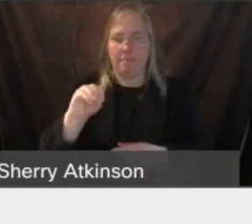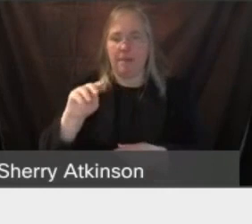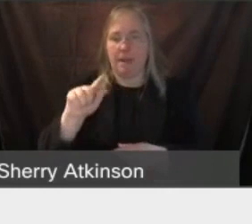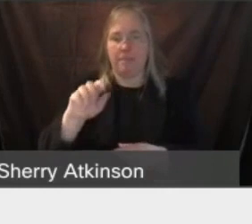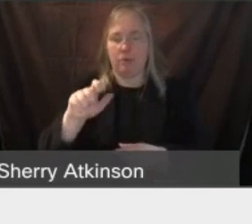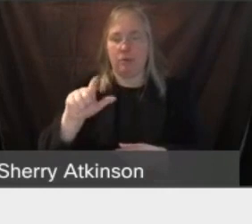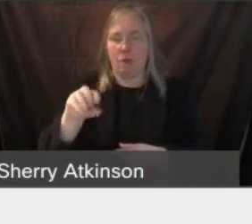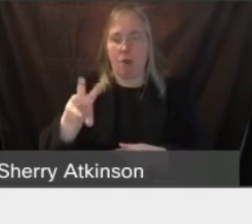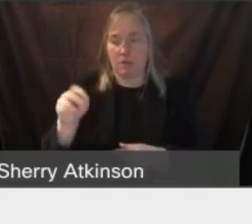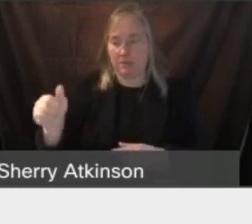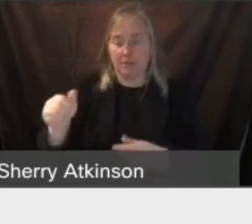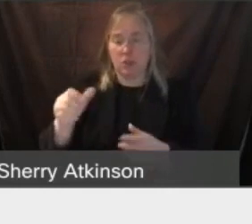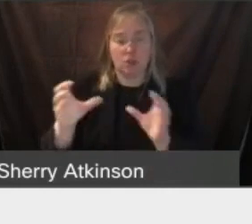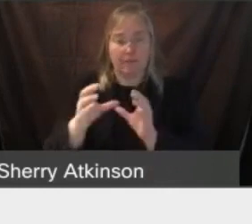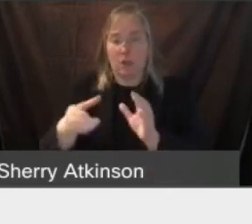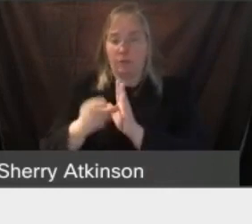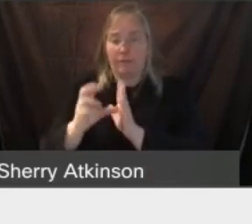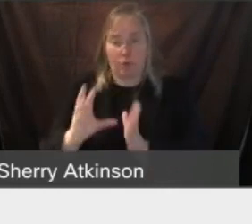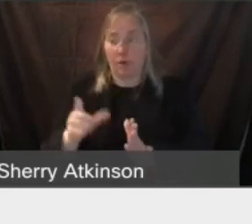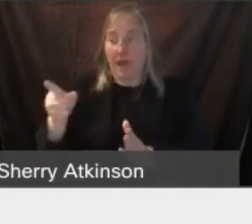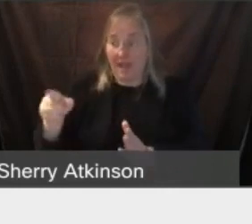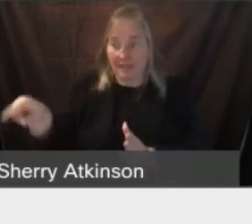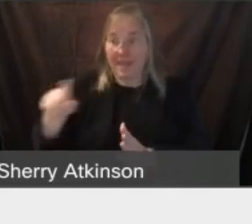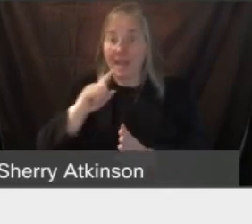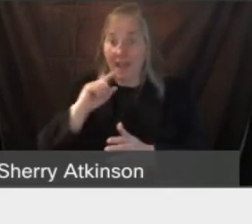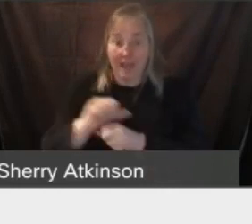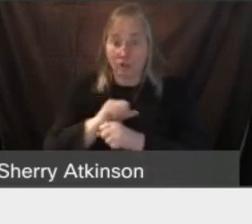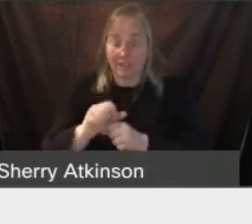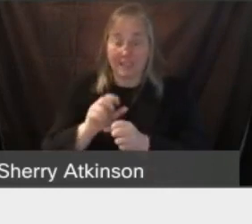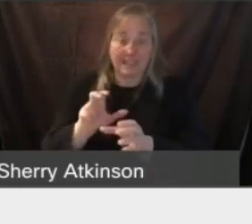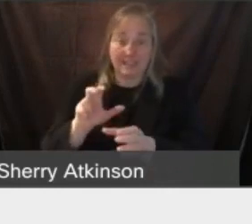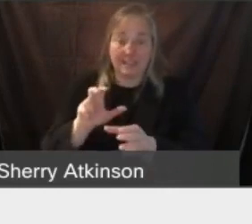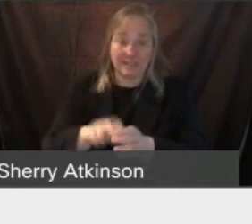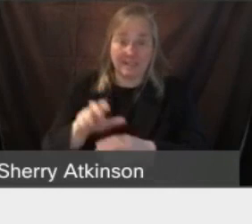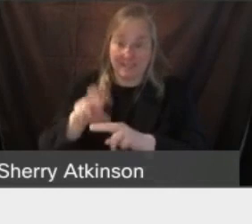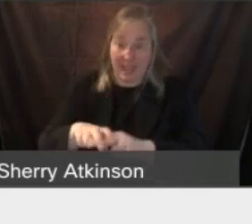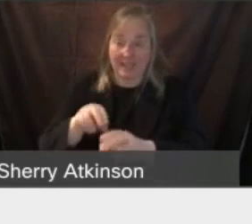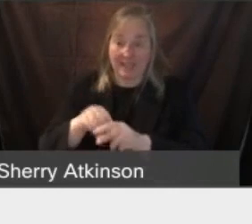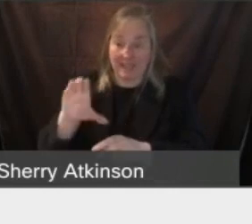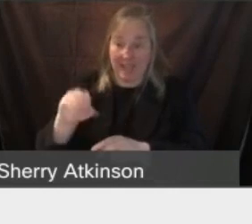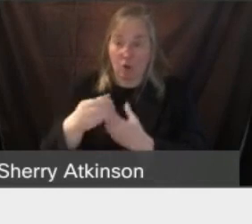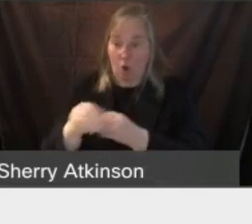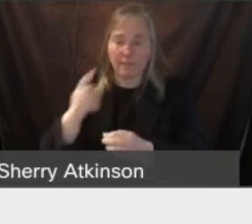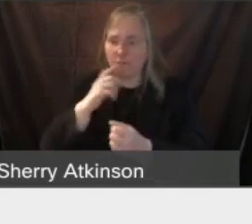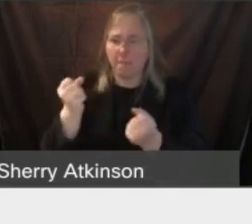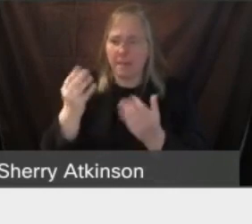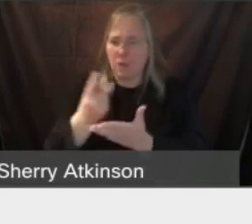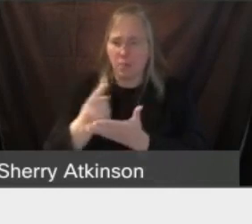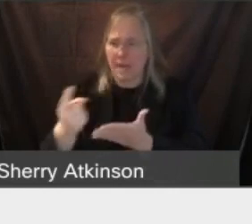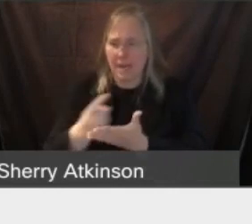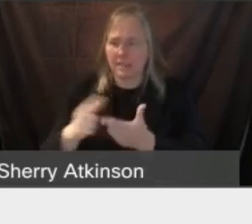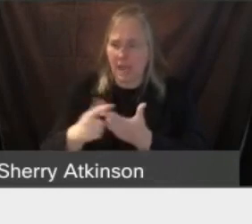certified reviewers, and they actually sat in the county offices for multiple weeks and work with their staff to get that